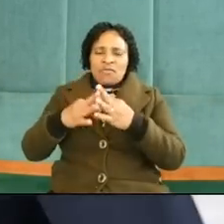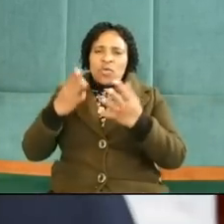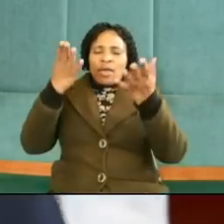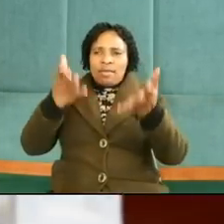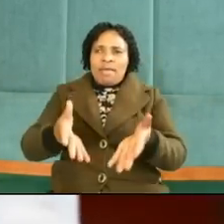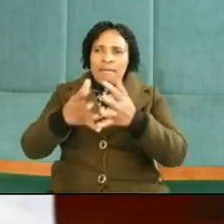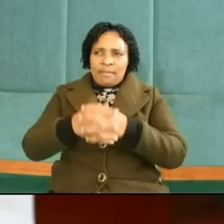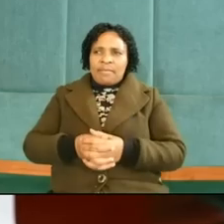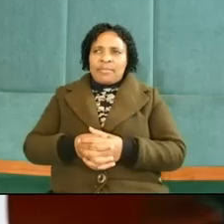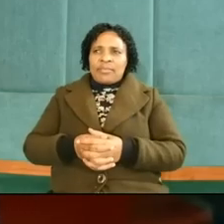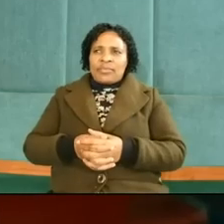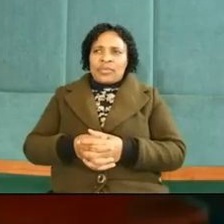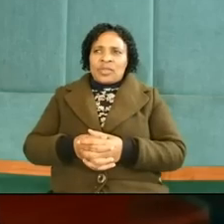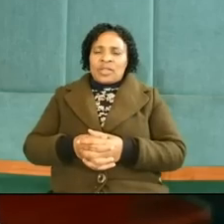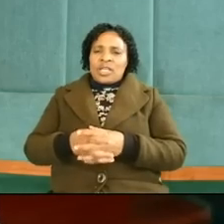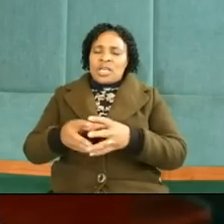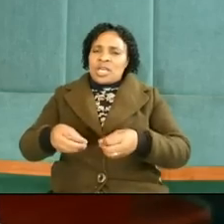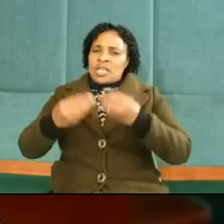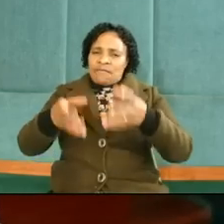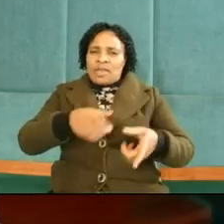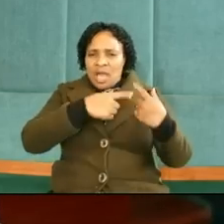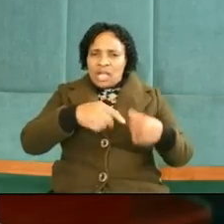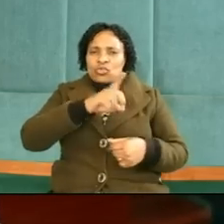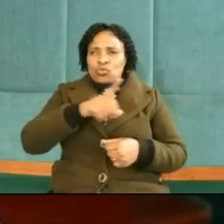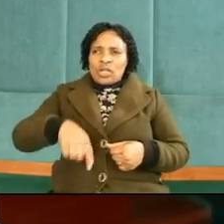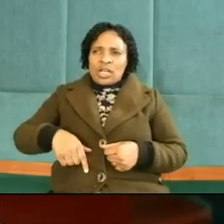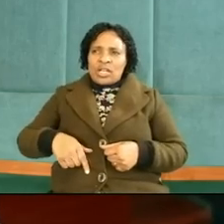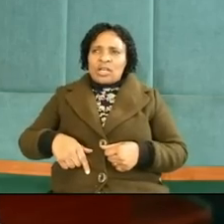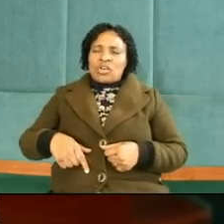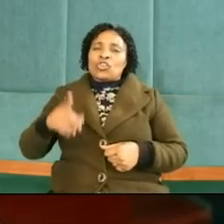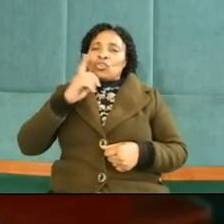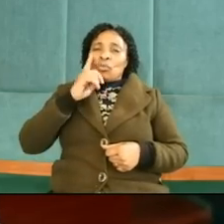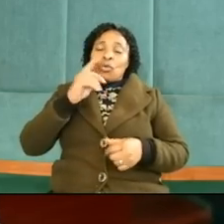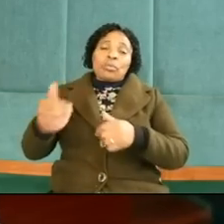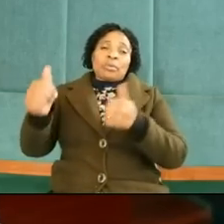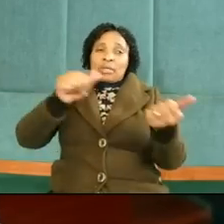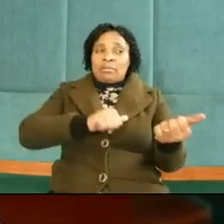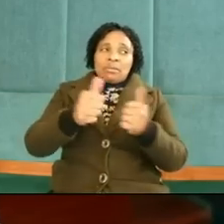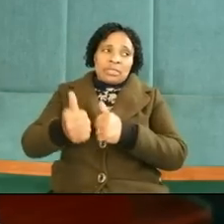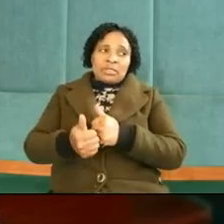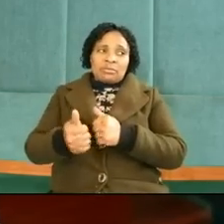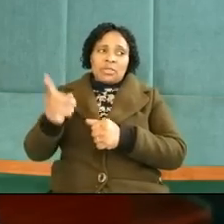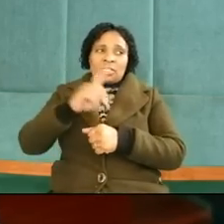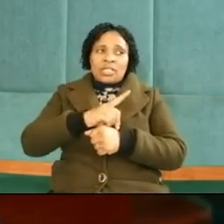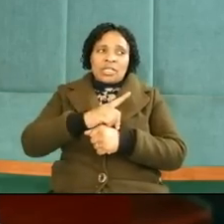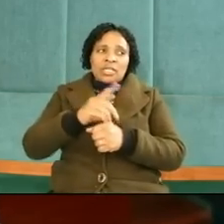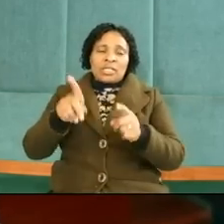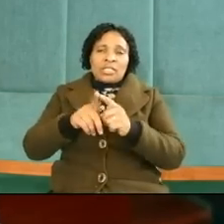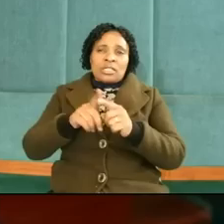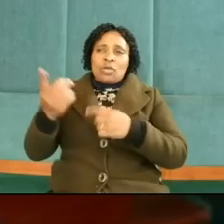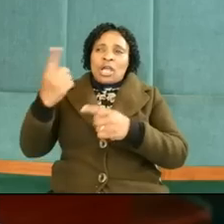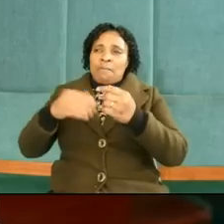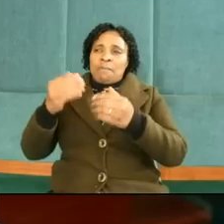there and you have not given your heart to the Lord, tomorrow will be the baptismal service. Even if you came before,